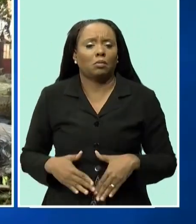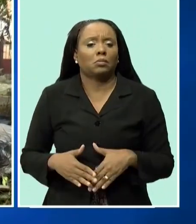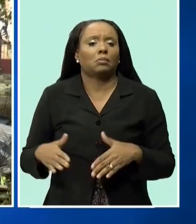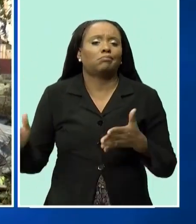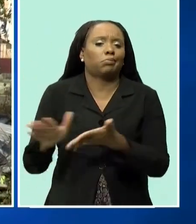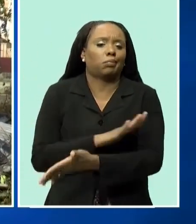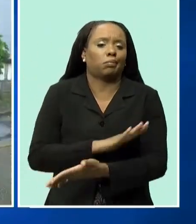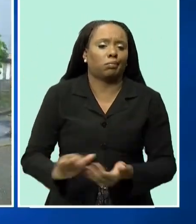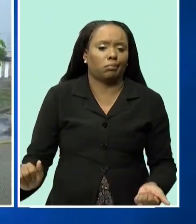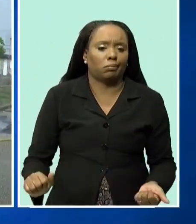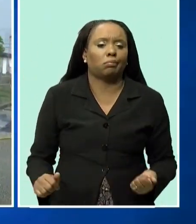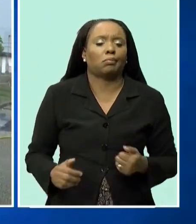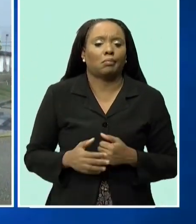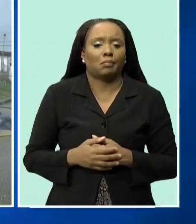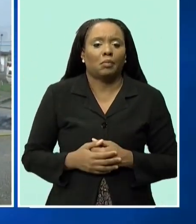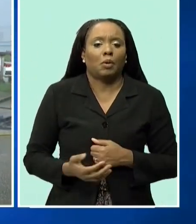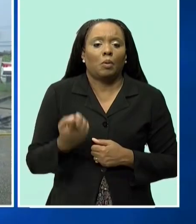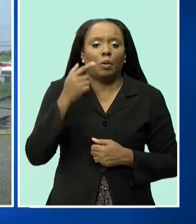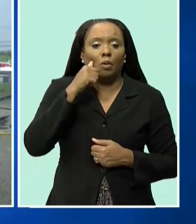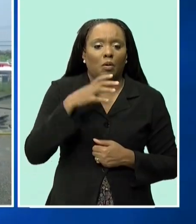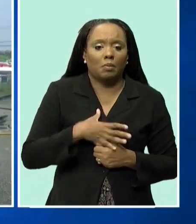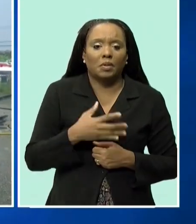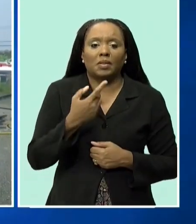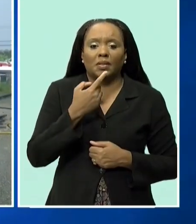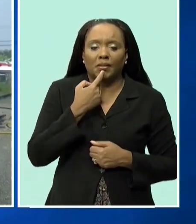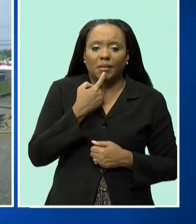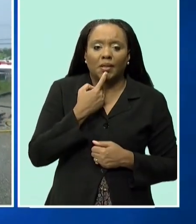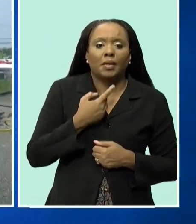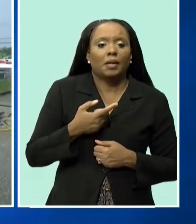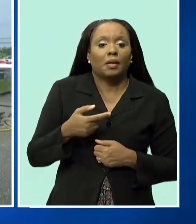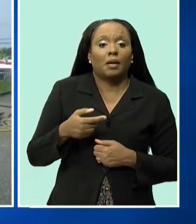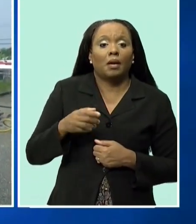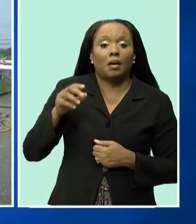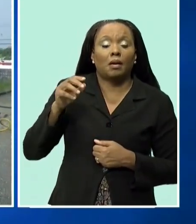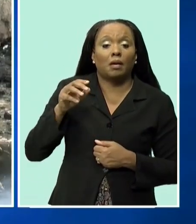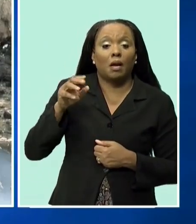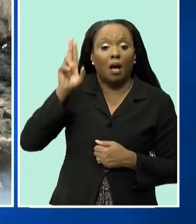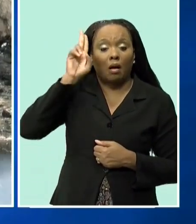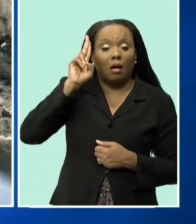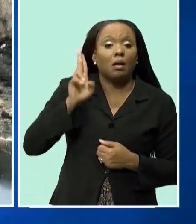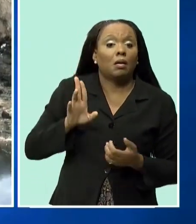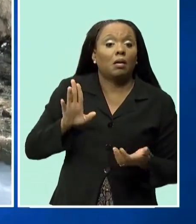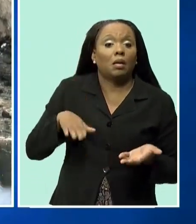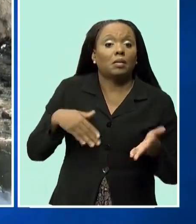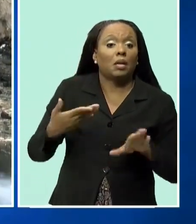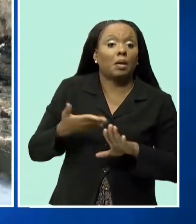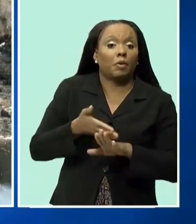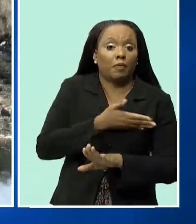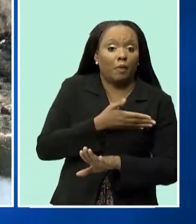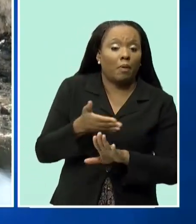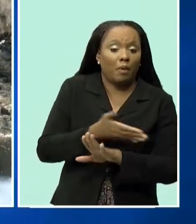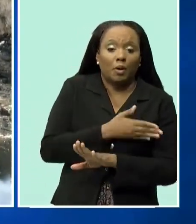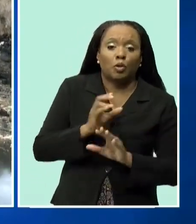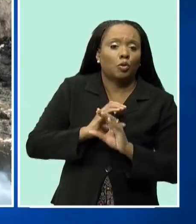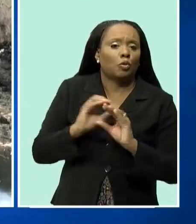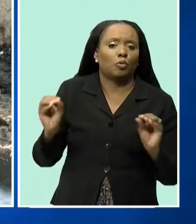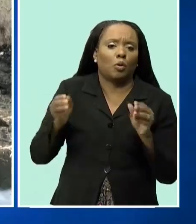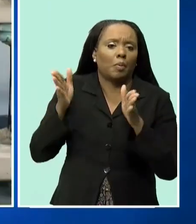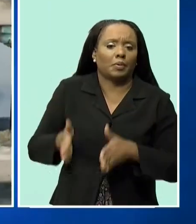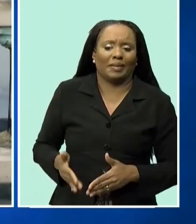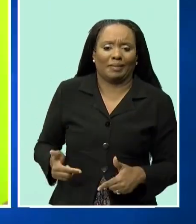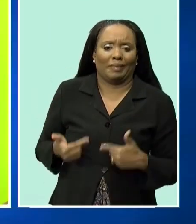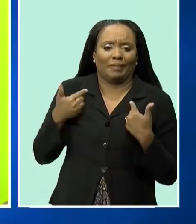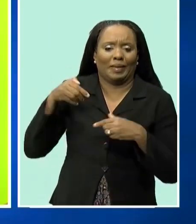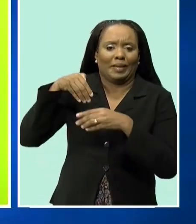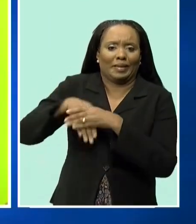destroyed. Patricia Aline Brewster told CBC it was owned by her late uncle and it was upsetting to see it razed by fire.